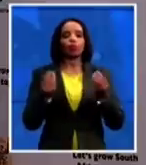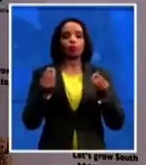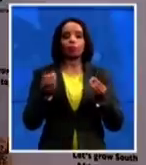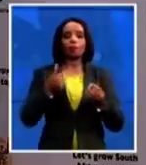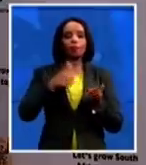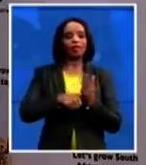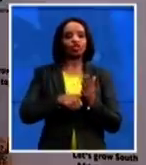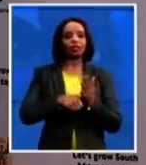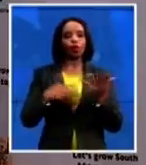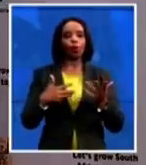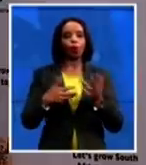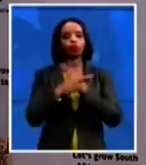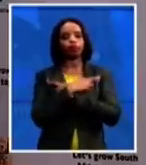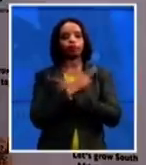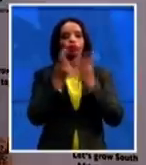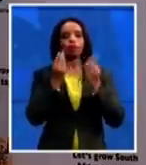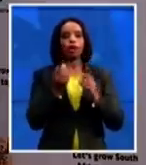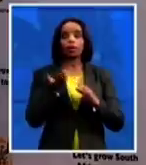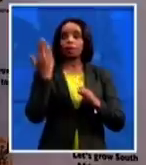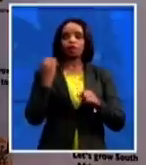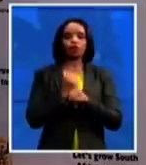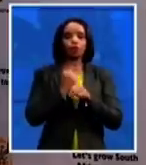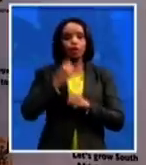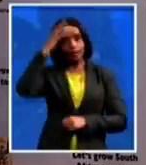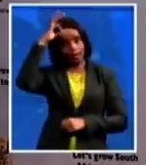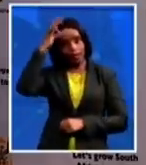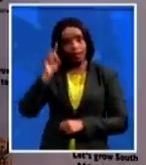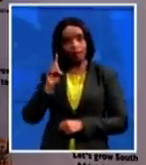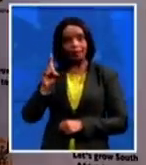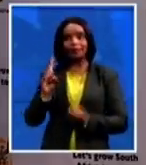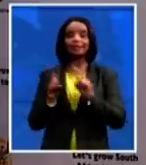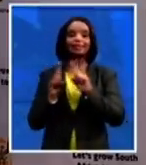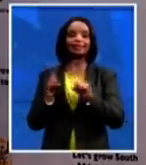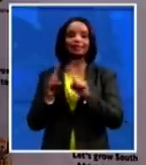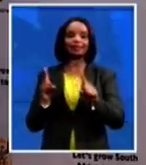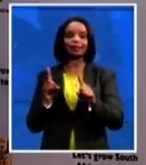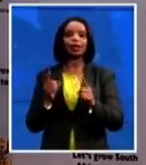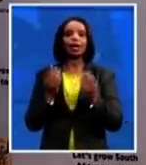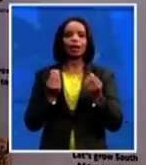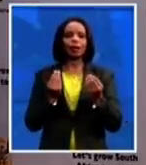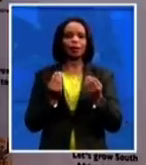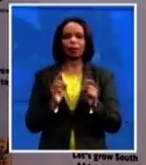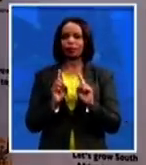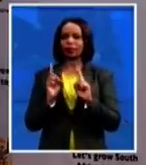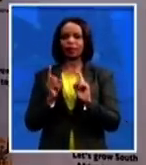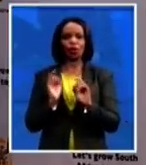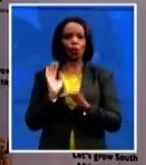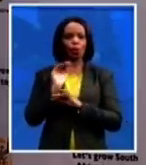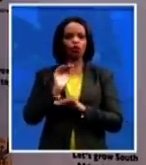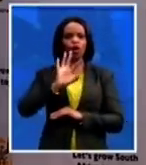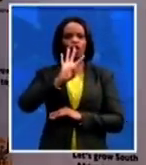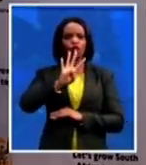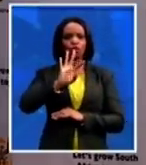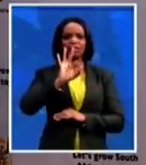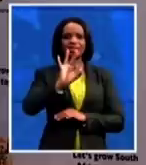assets of individuals, and business amounting to more than 43 billion. The President has signed